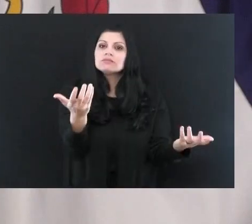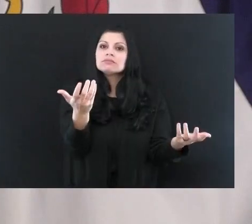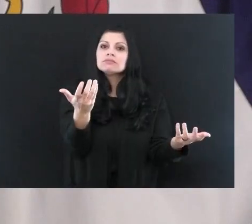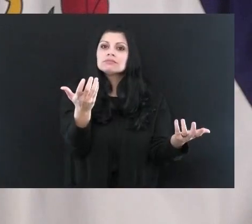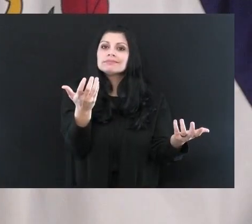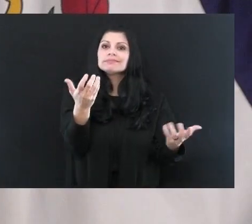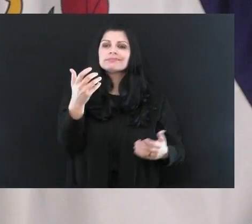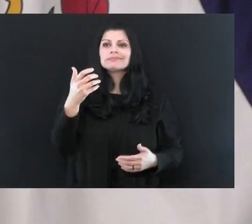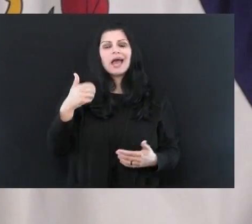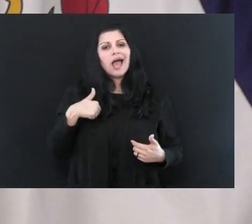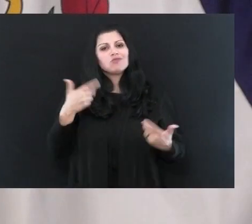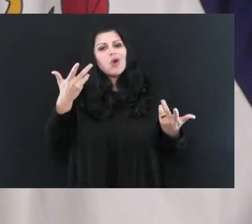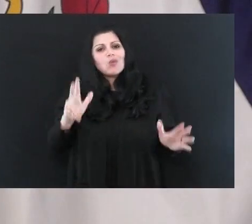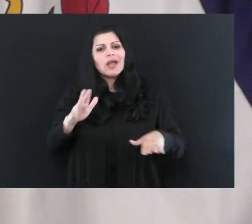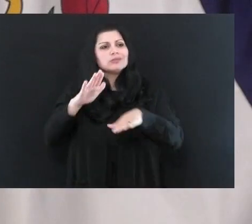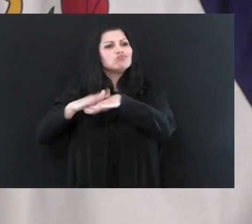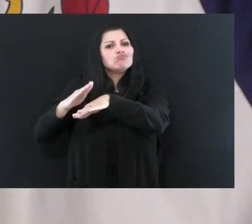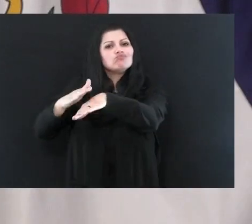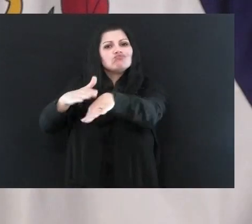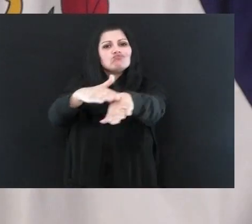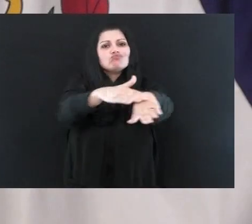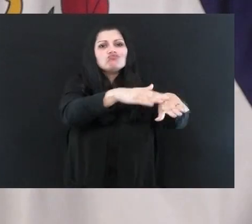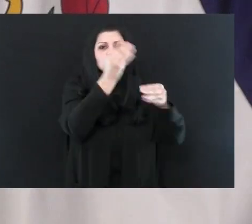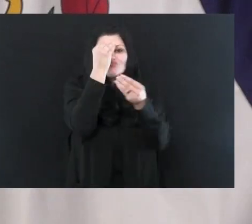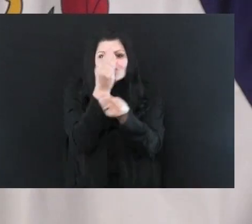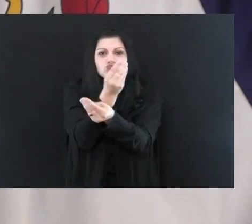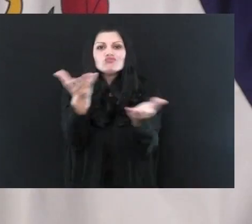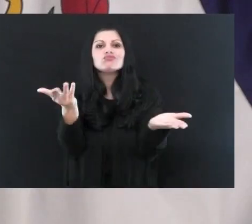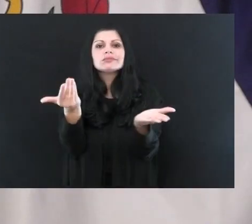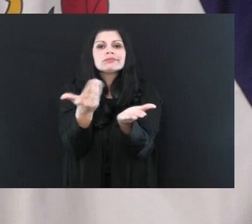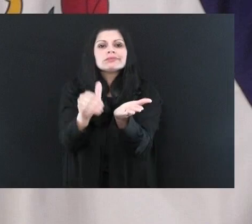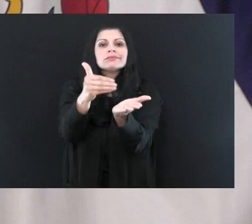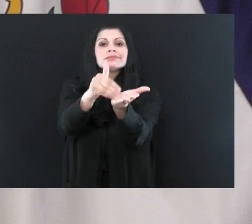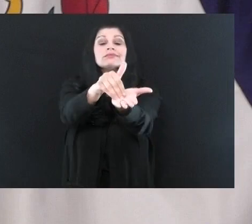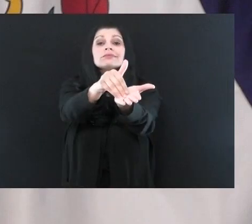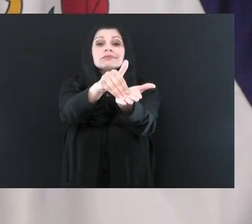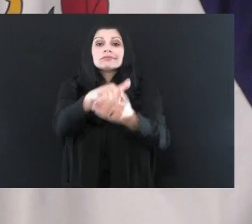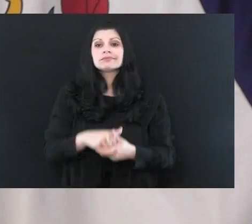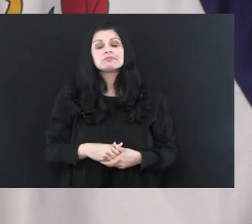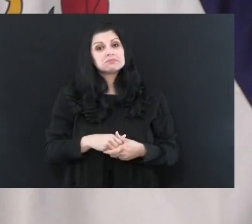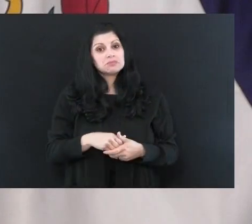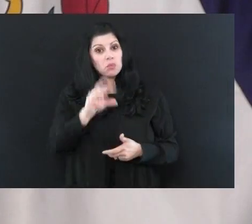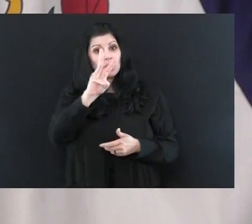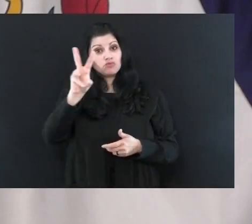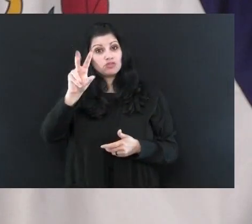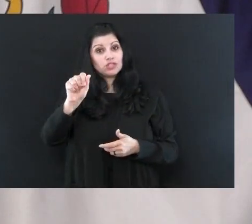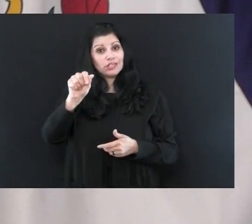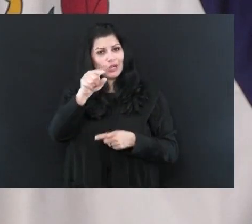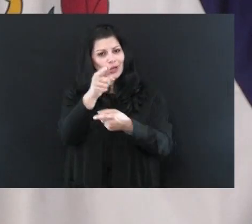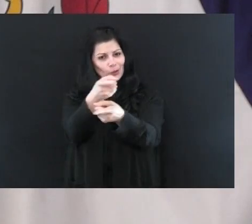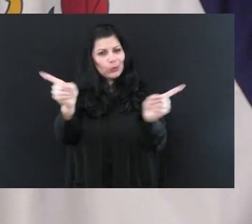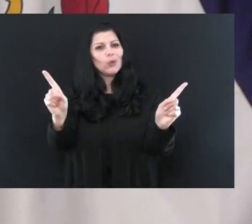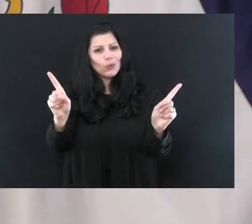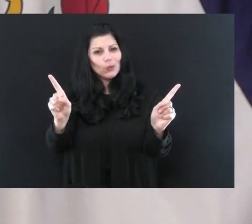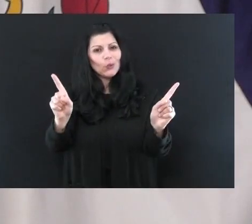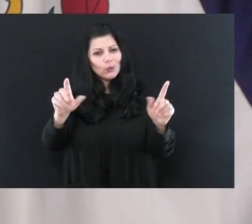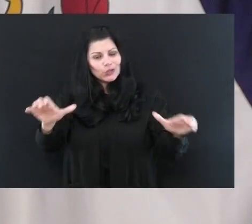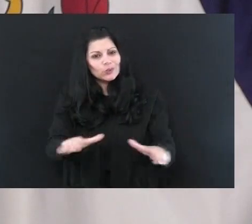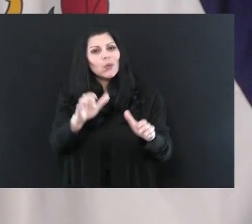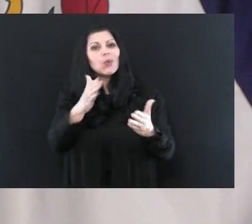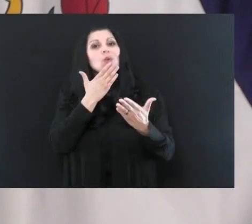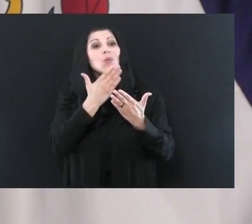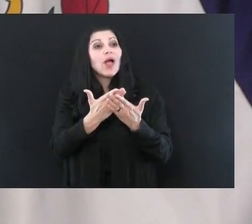it. So with all that being said, I think West Virginia, you're doing good. You're still the envy